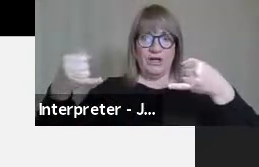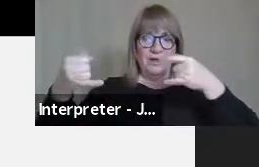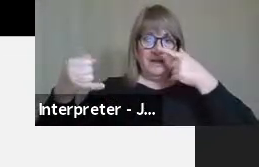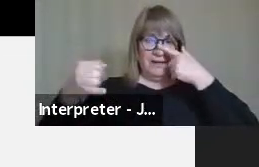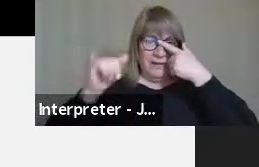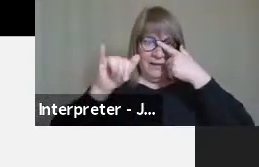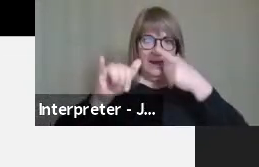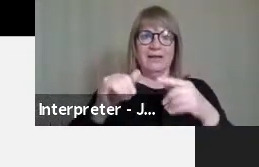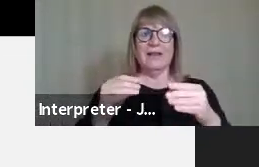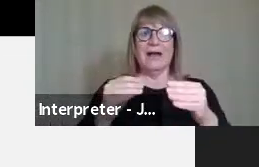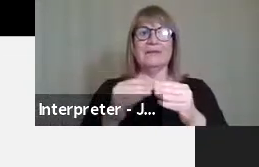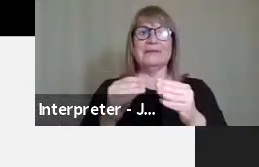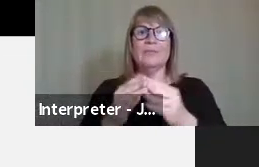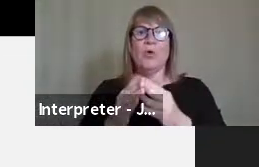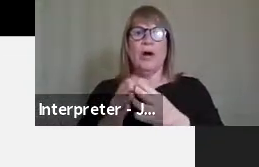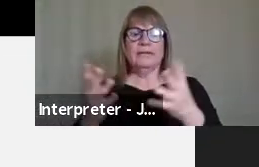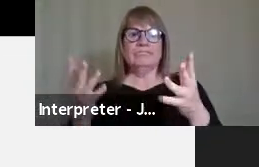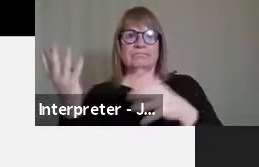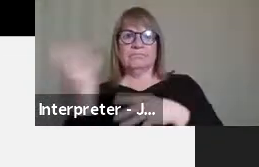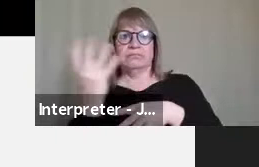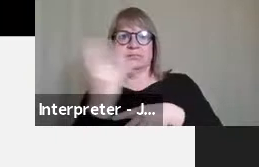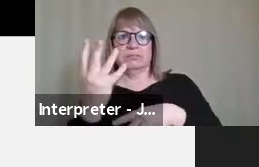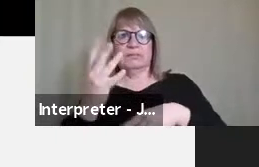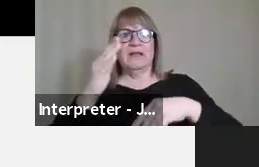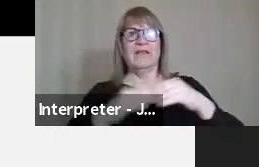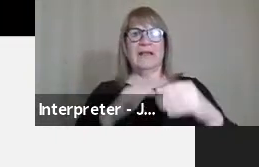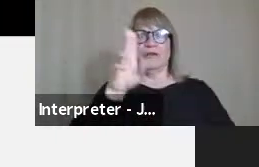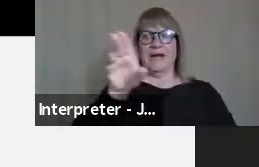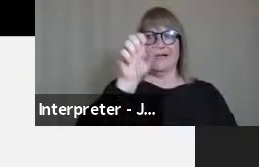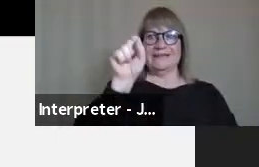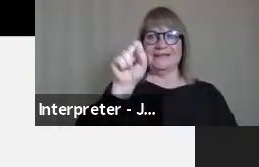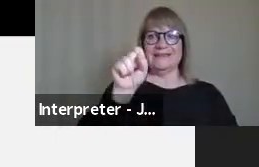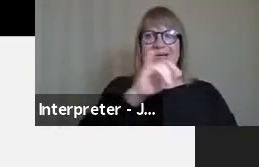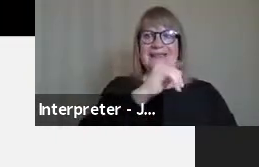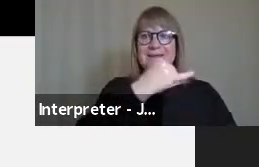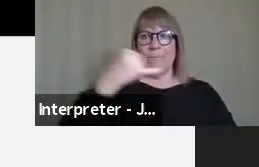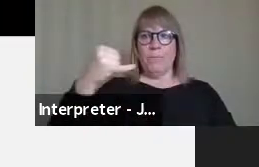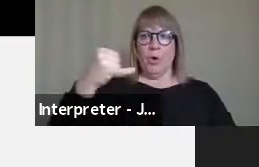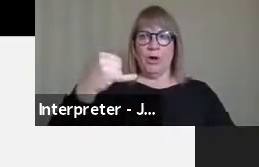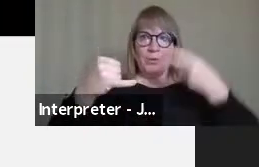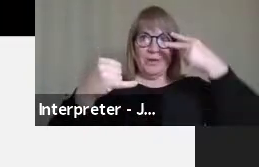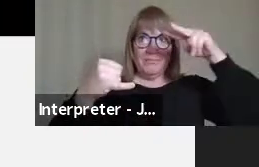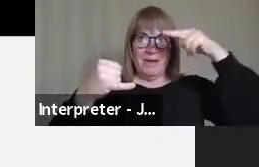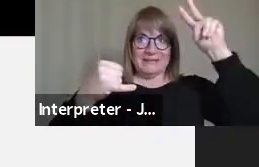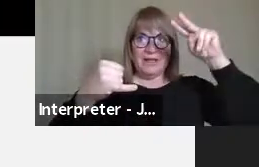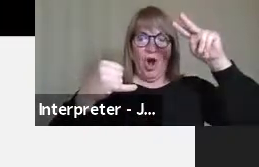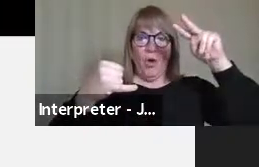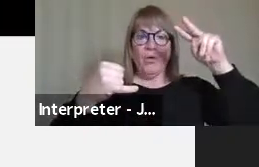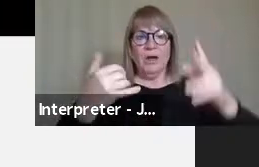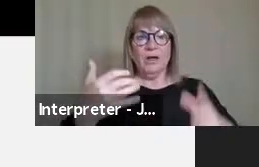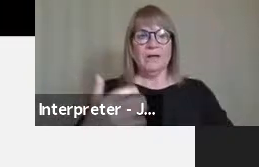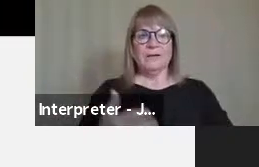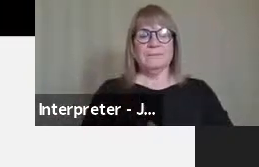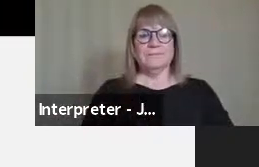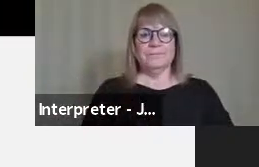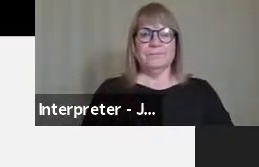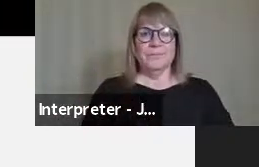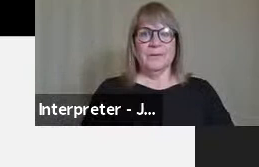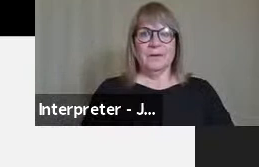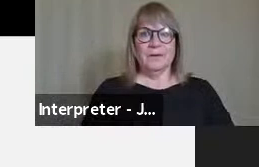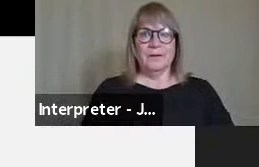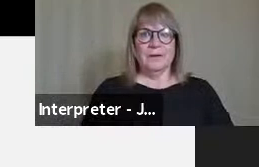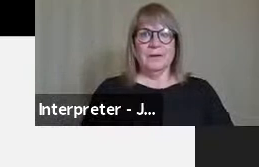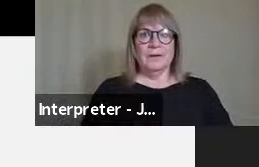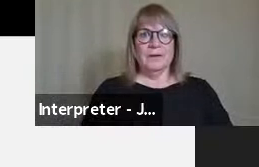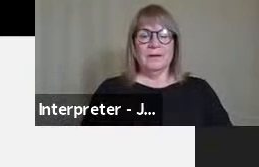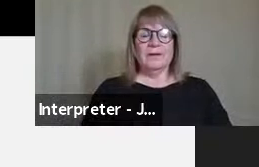than even over the u.s mexico border and one of the quote problems end quote of um southern and east or southern and eastern